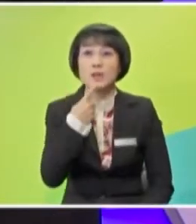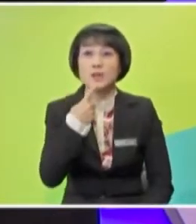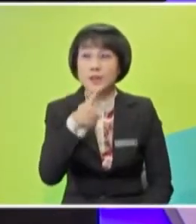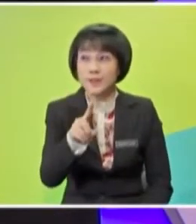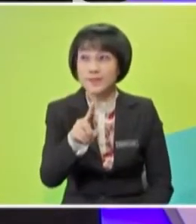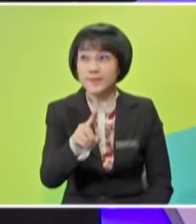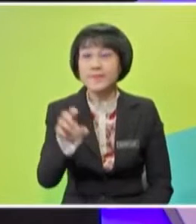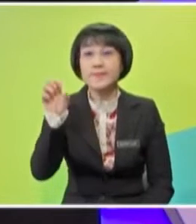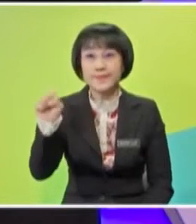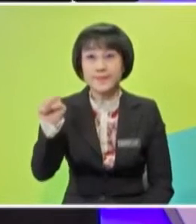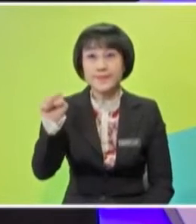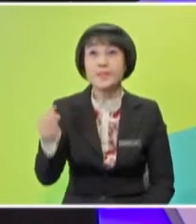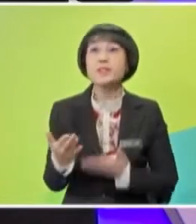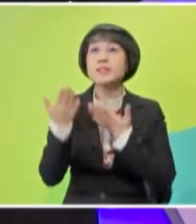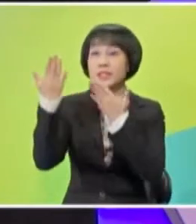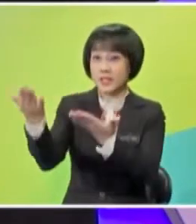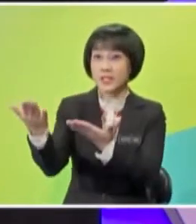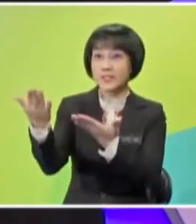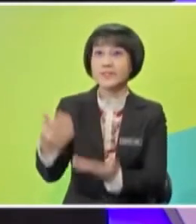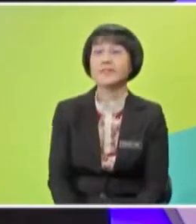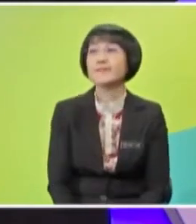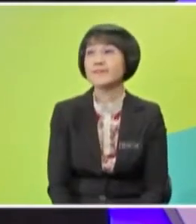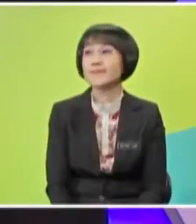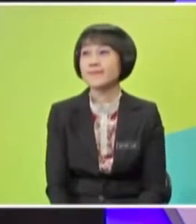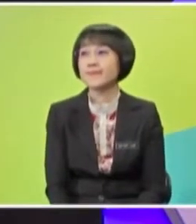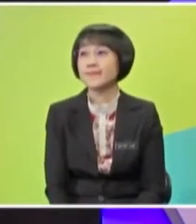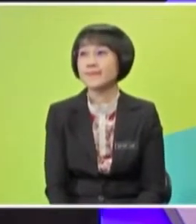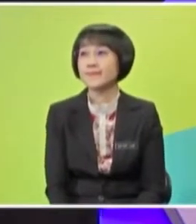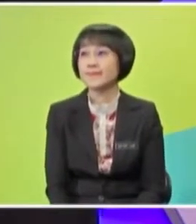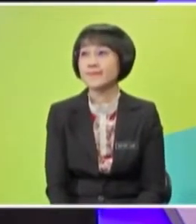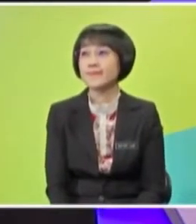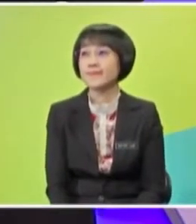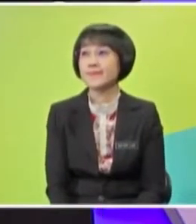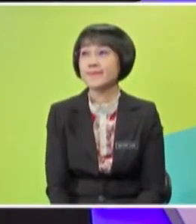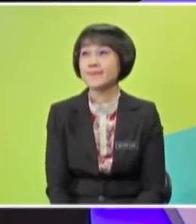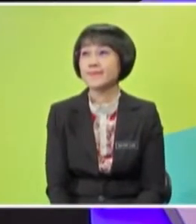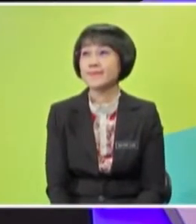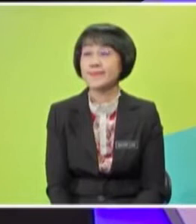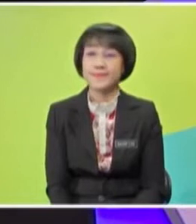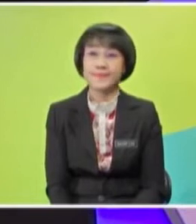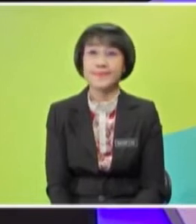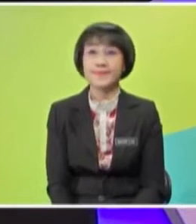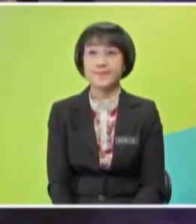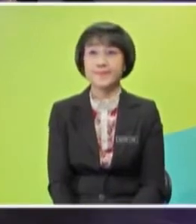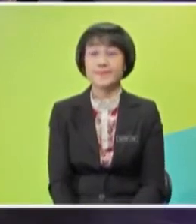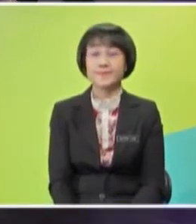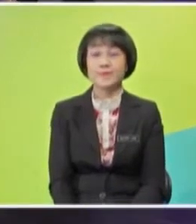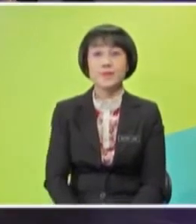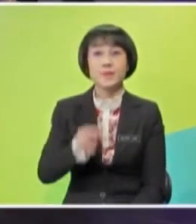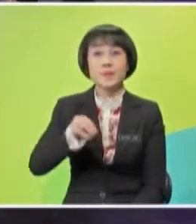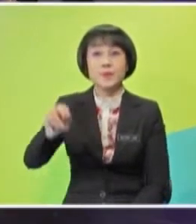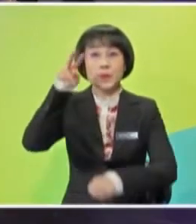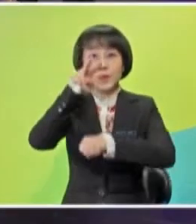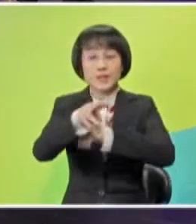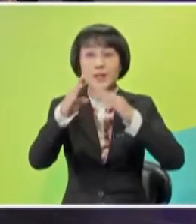order, and S for suggestions. Okay. Okay. All right. So I guess those of you watching at home as